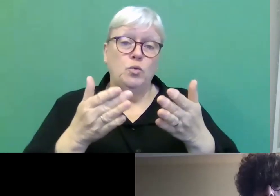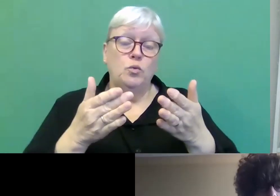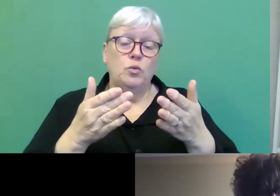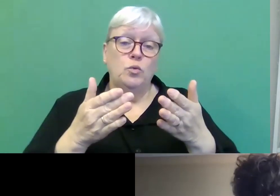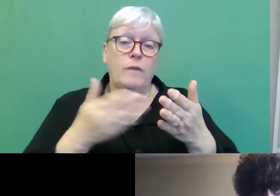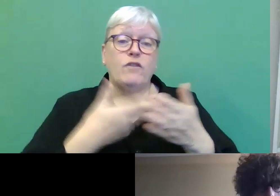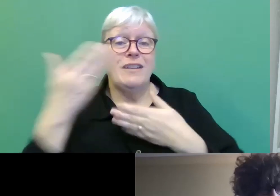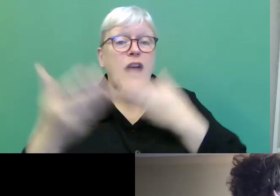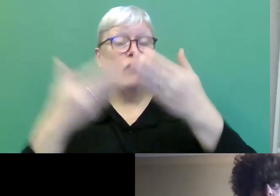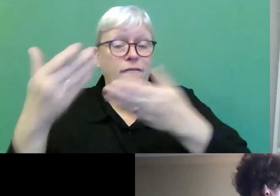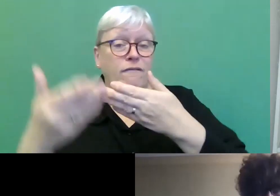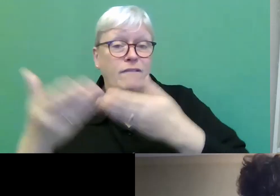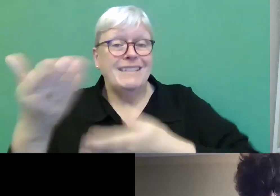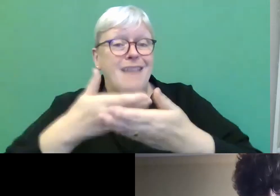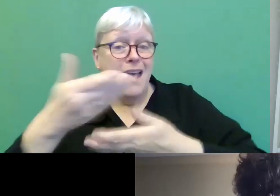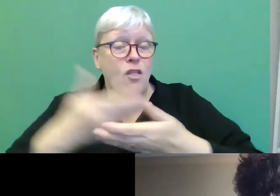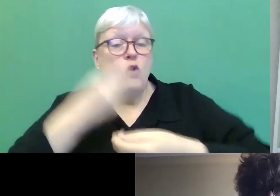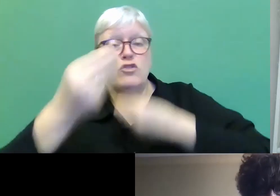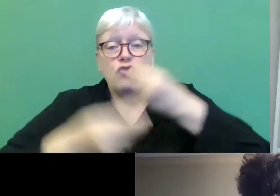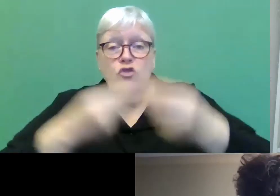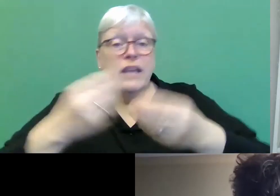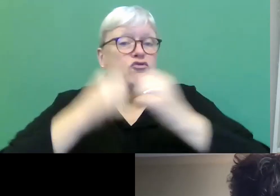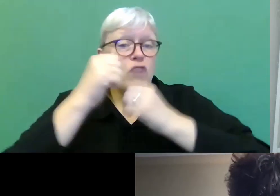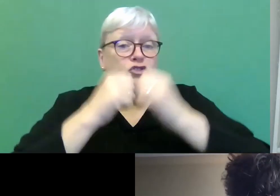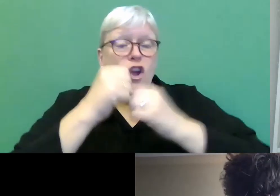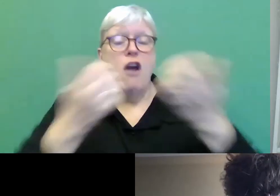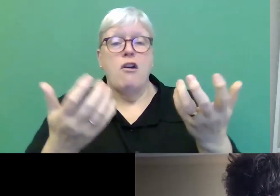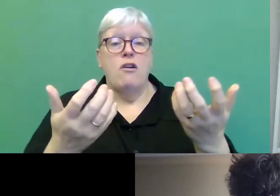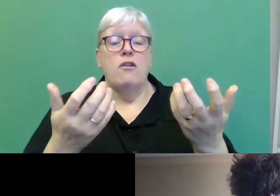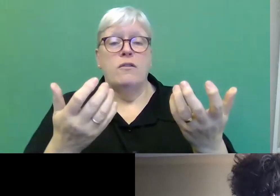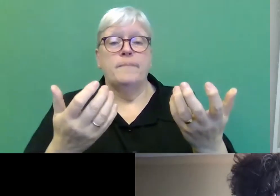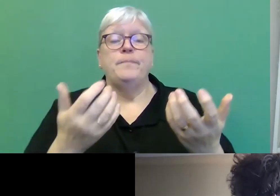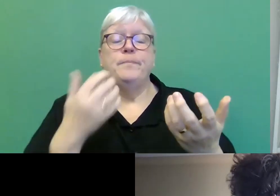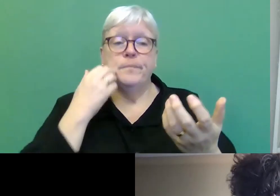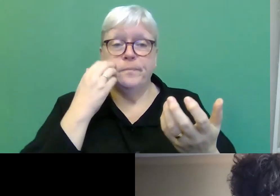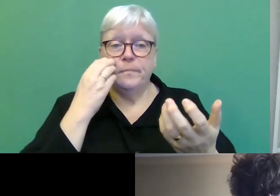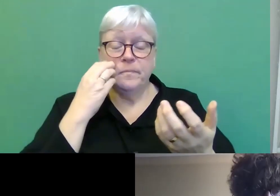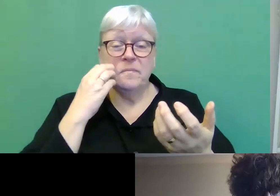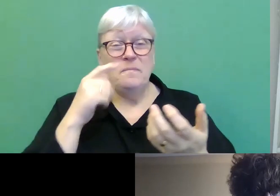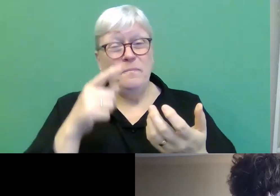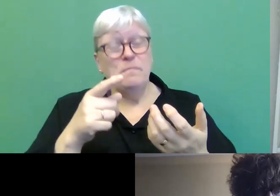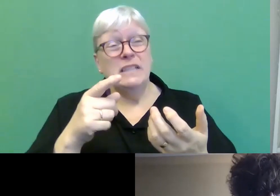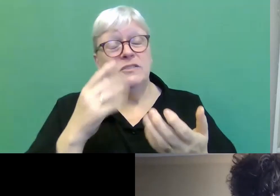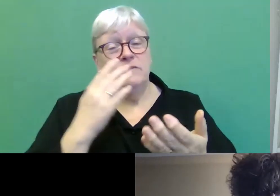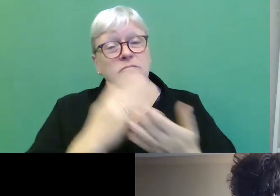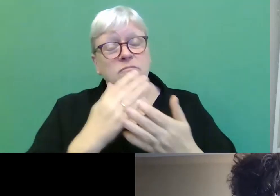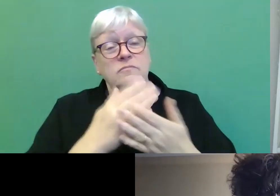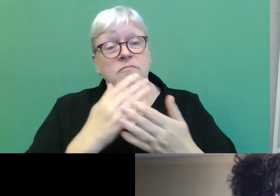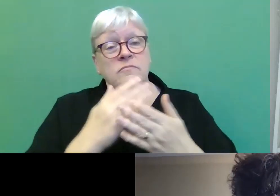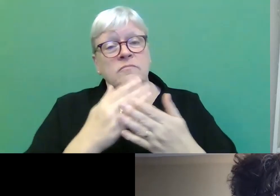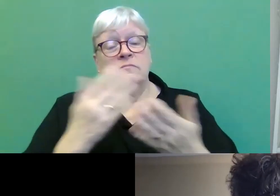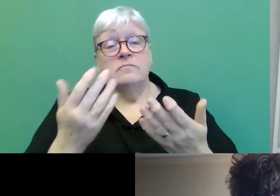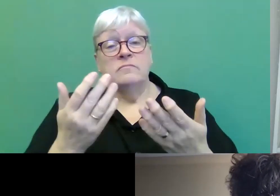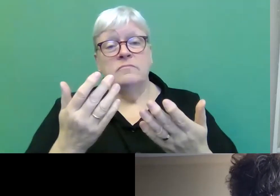narrative, to the dialogue, to the story, to the structure of the book. And she was very canny to any of my attempts